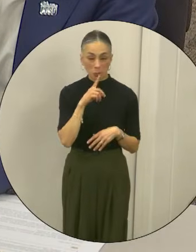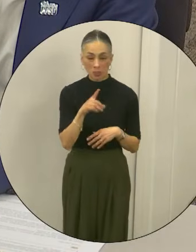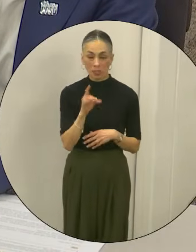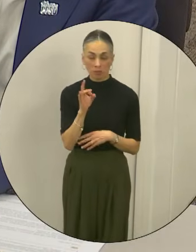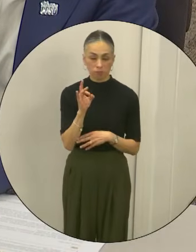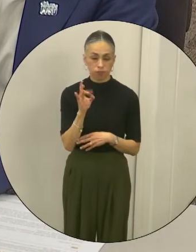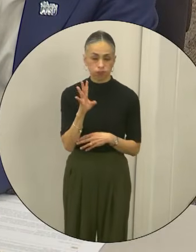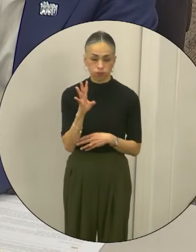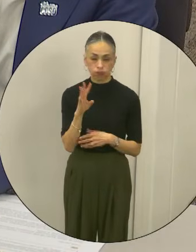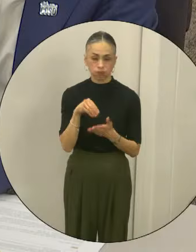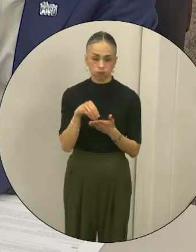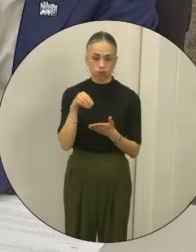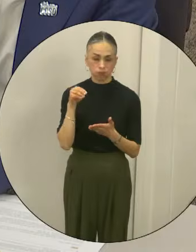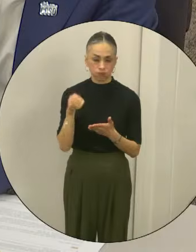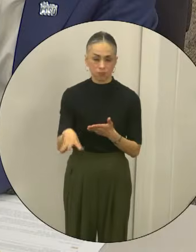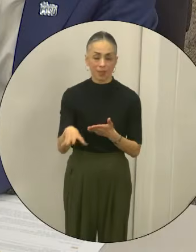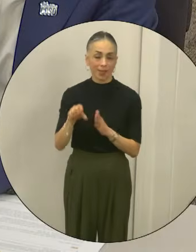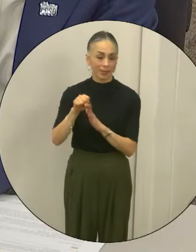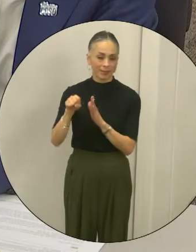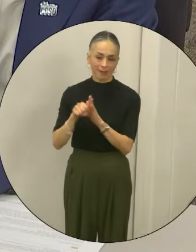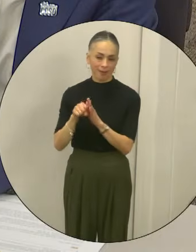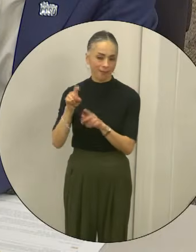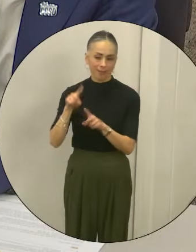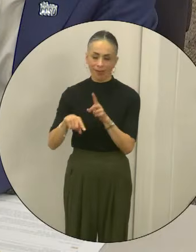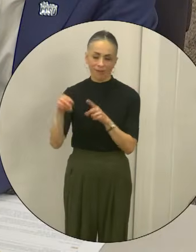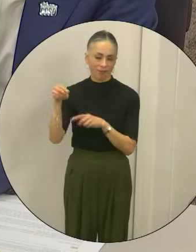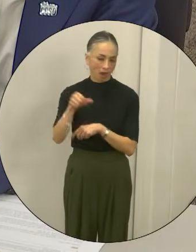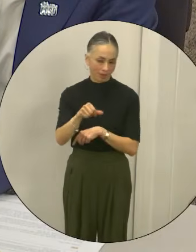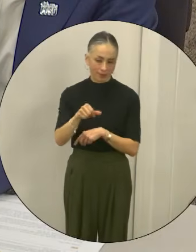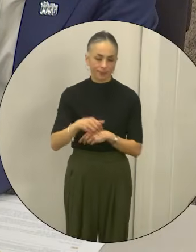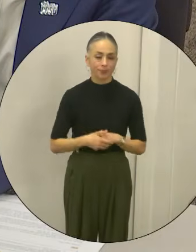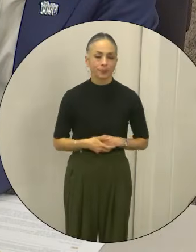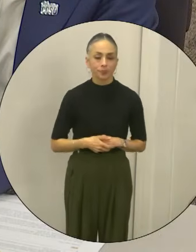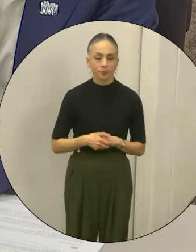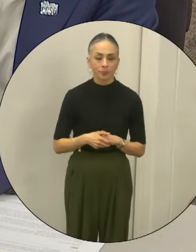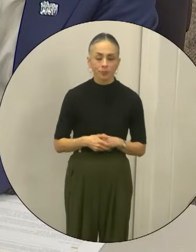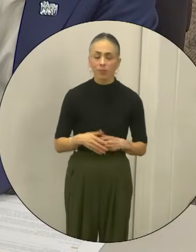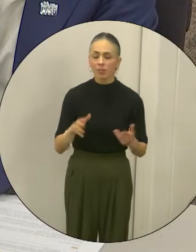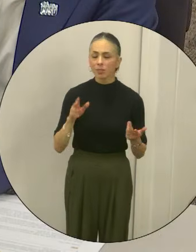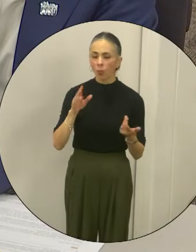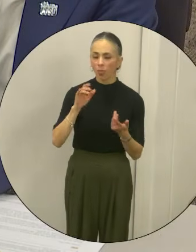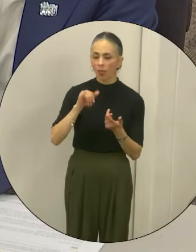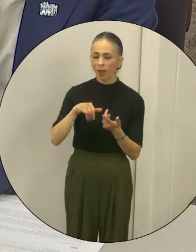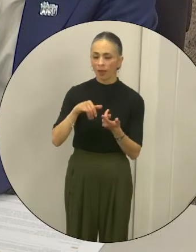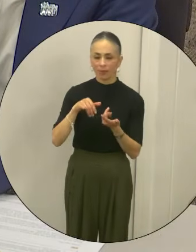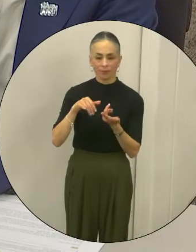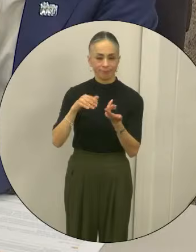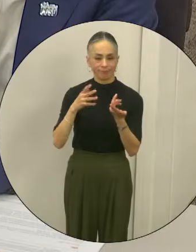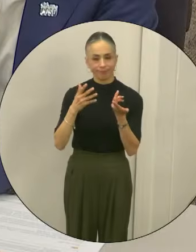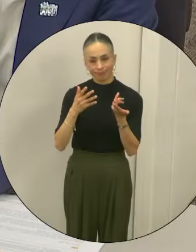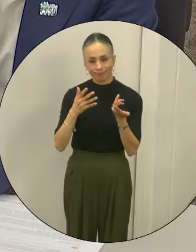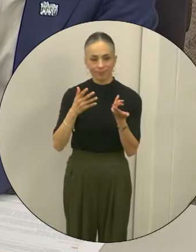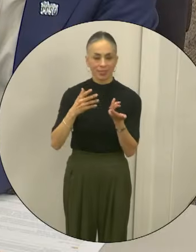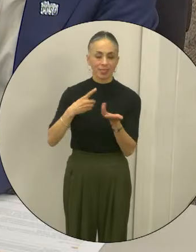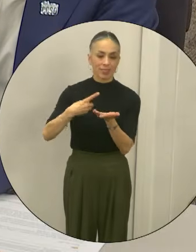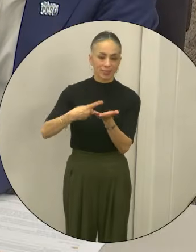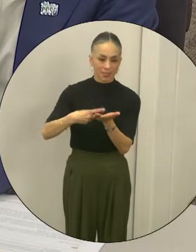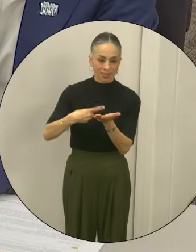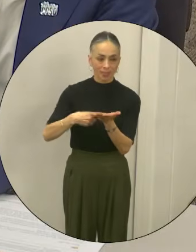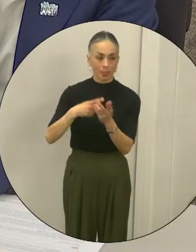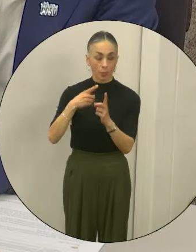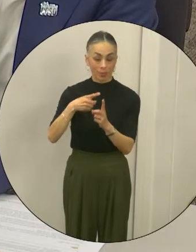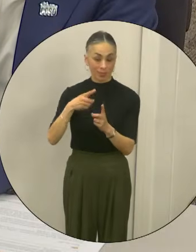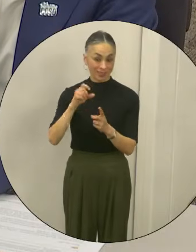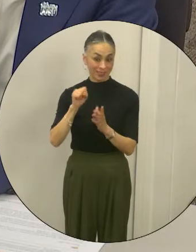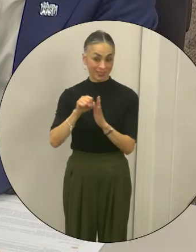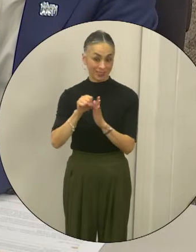note that the state hasn't been able to fund. So it becomes a discussion point as to, does the state want to bear the